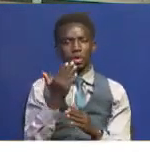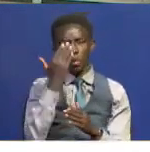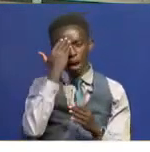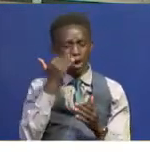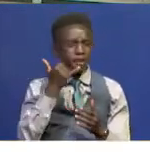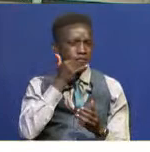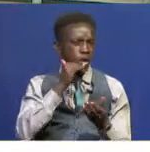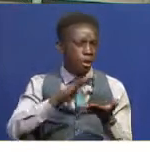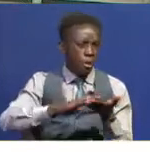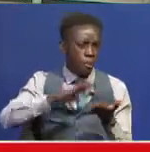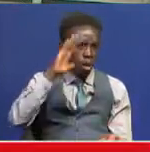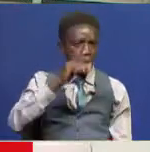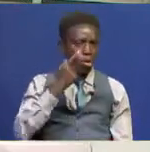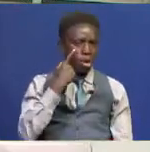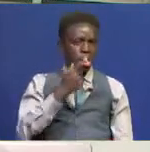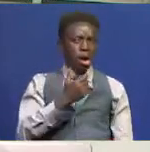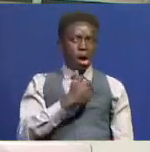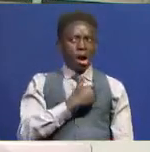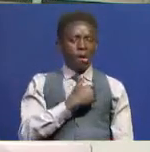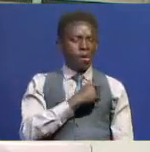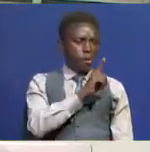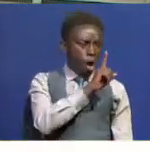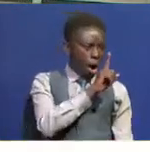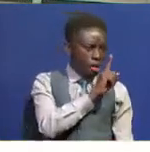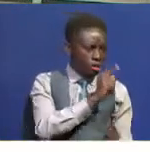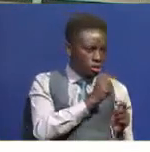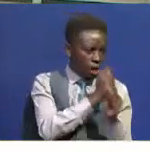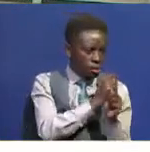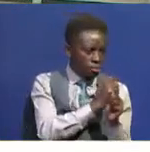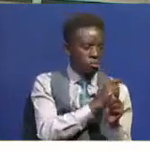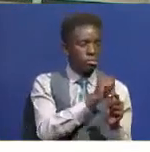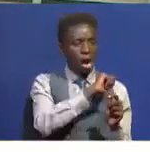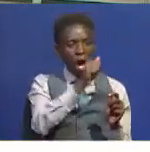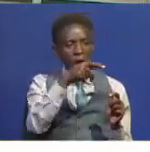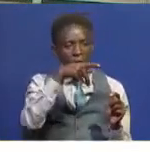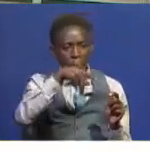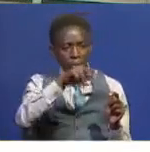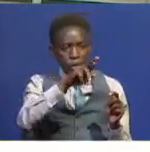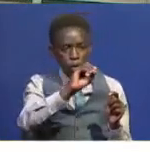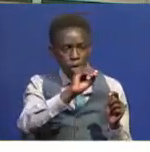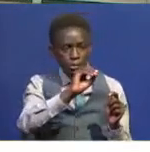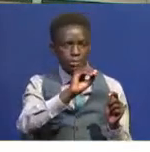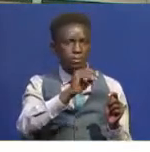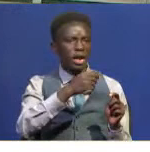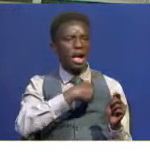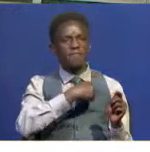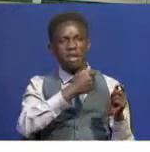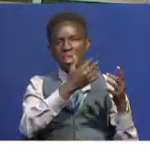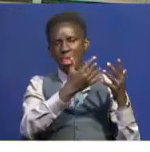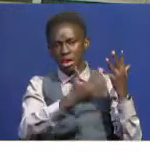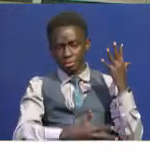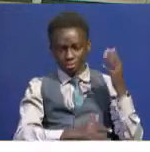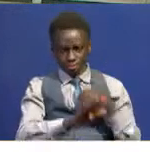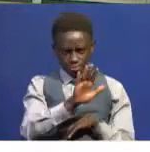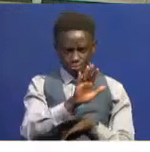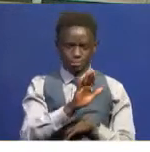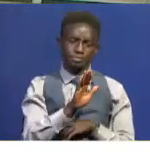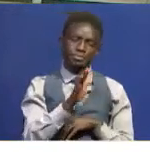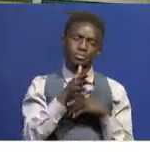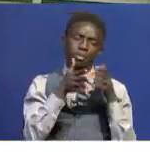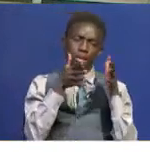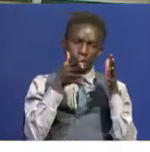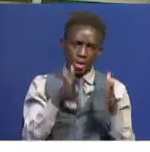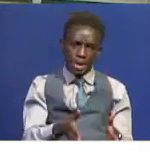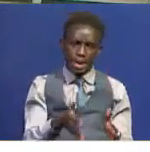phones, we have one version, a pro version, or more or less. Now that you have phones that have AI,